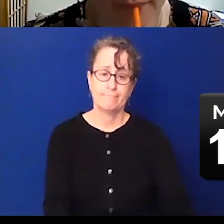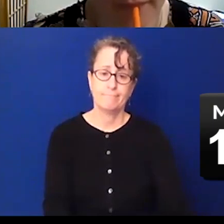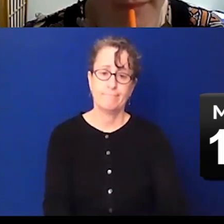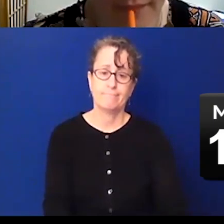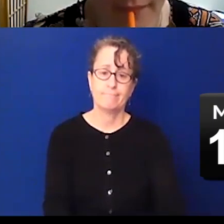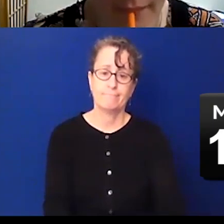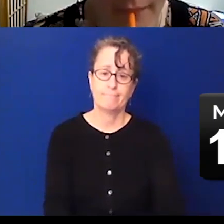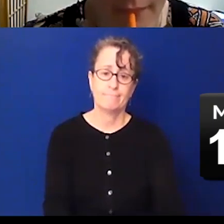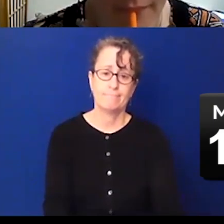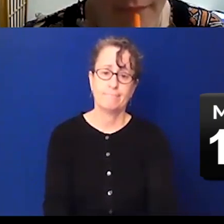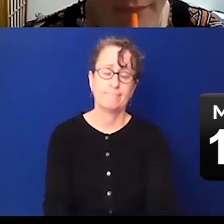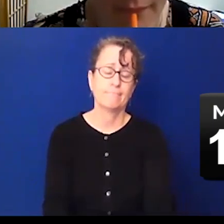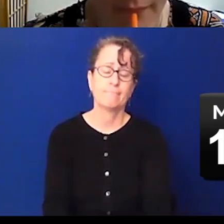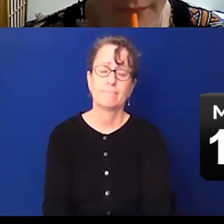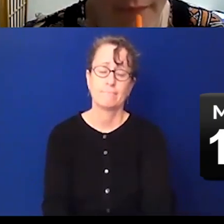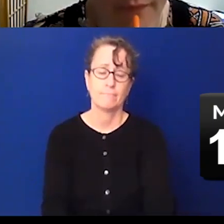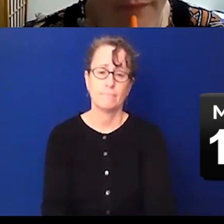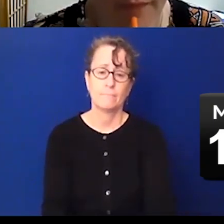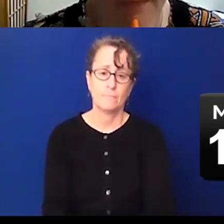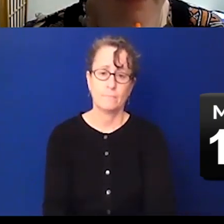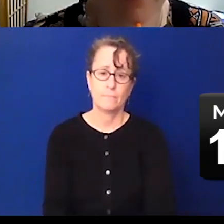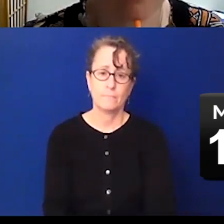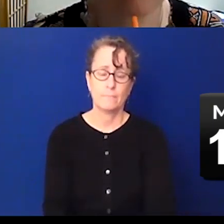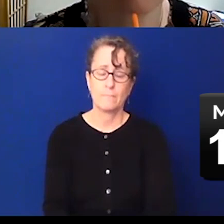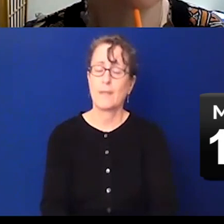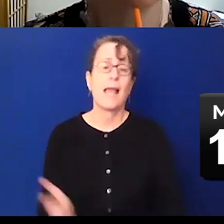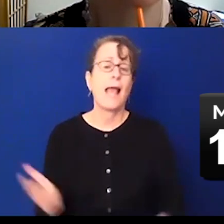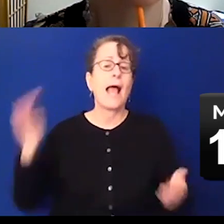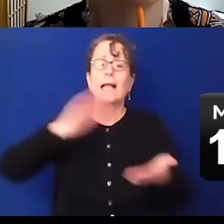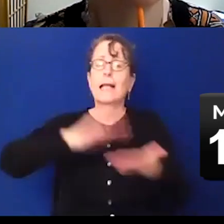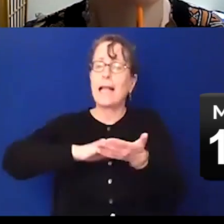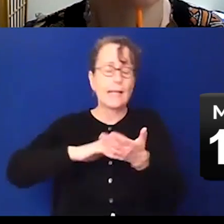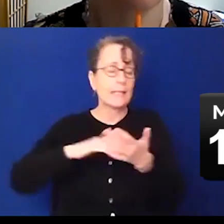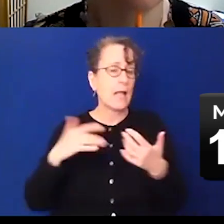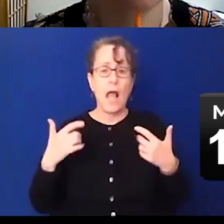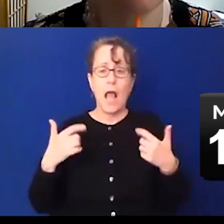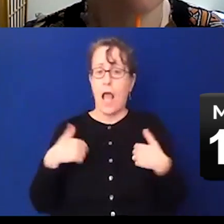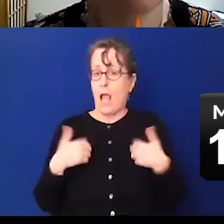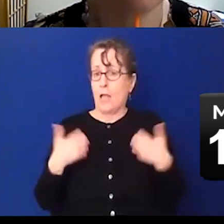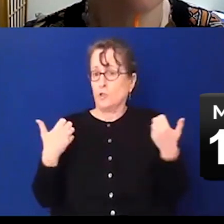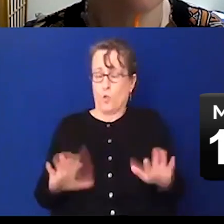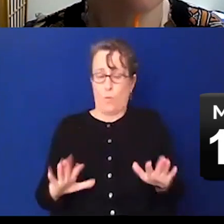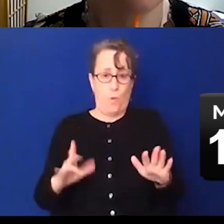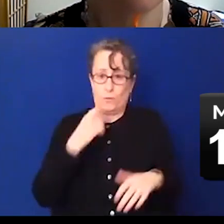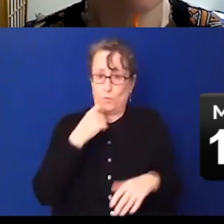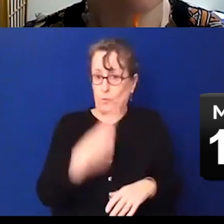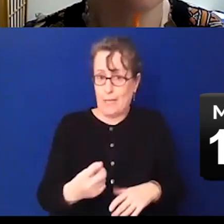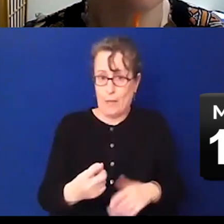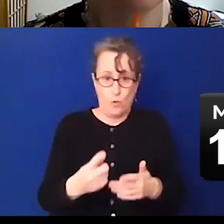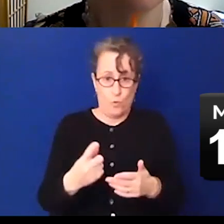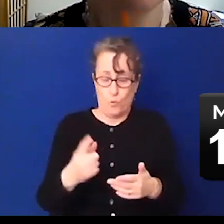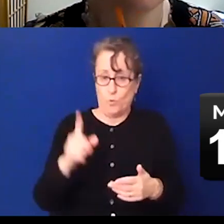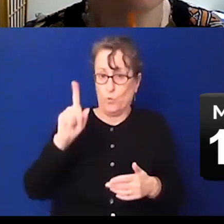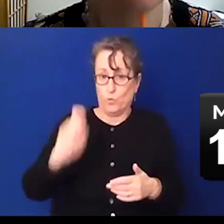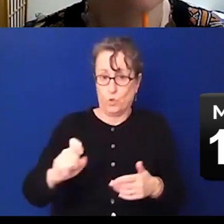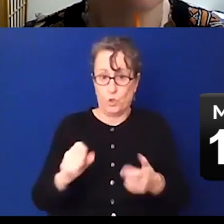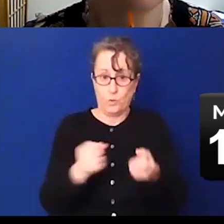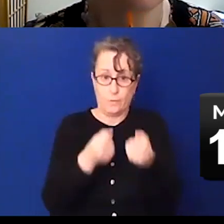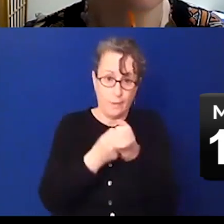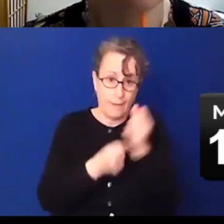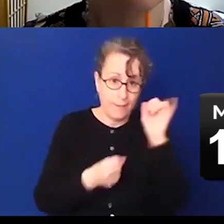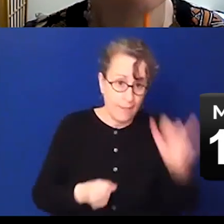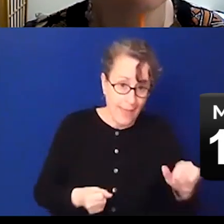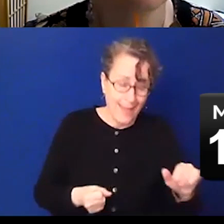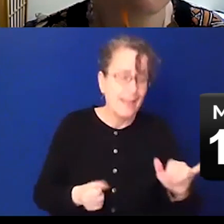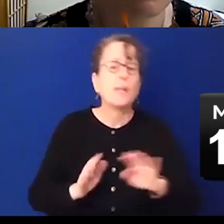So I'm not trying to talk you into particular decisions on those particular questions we've been wrestling with. But I am asking that